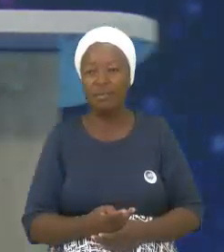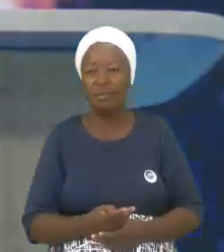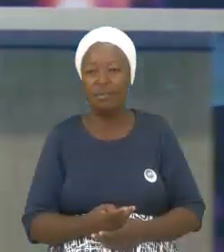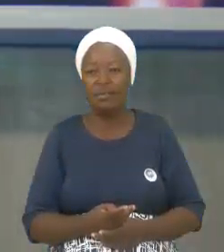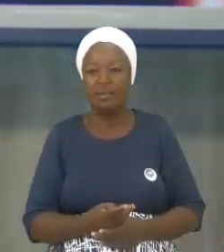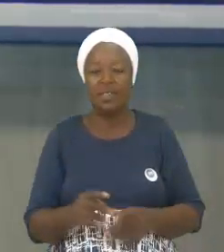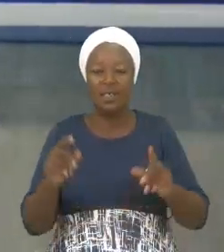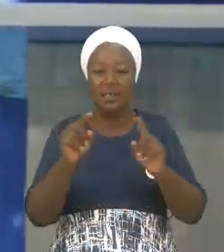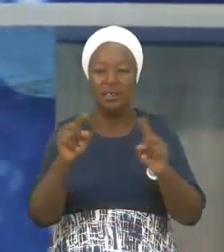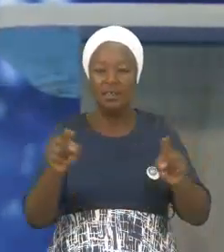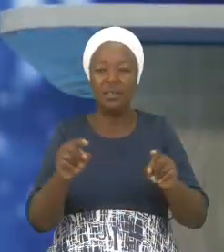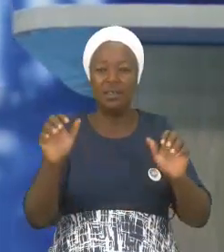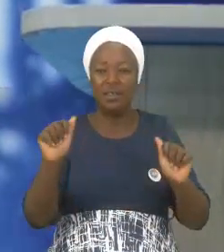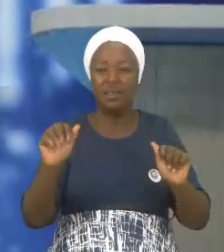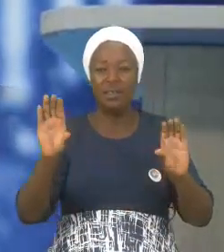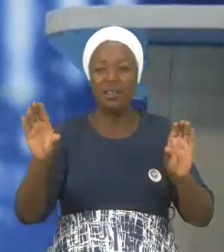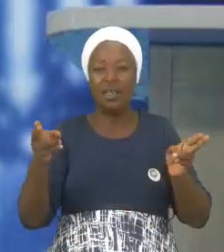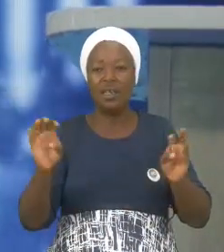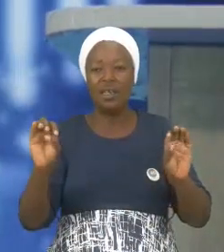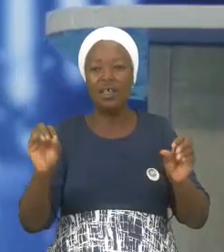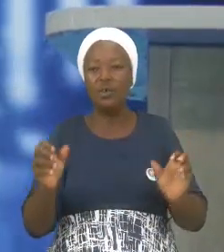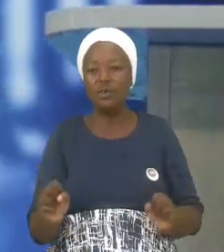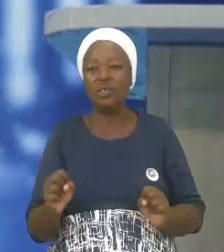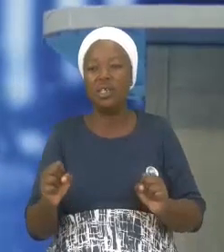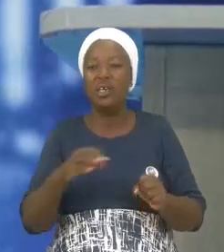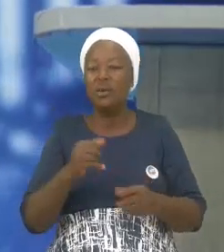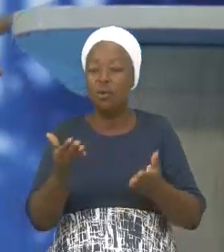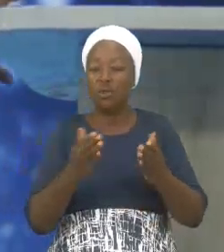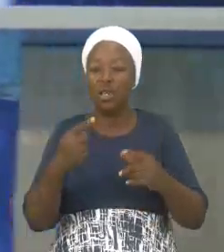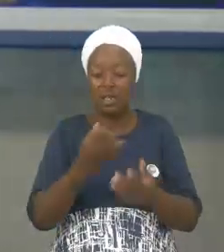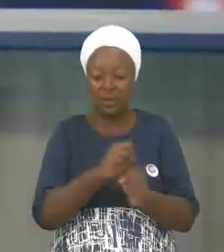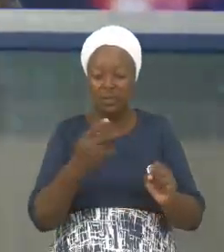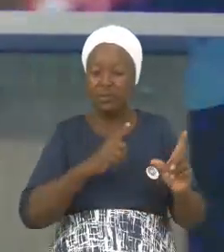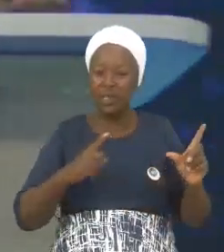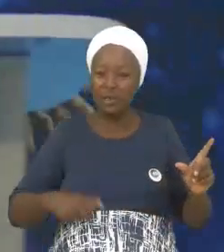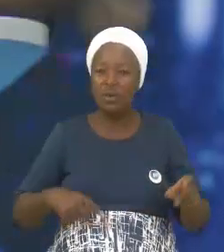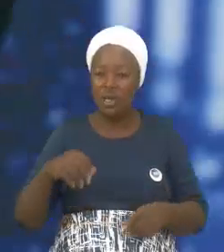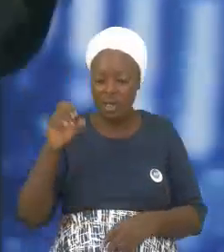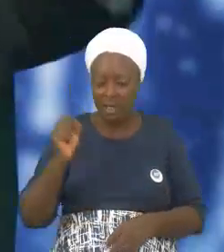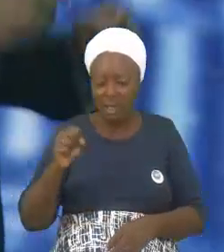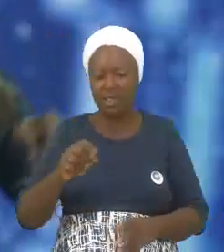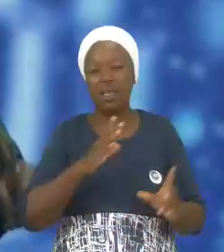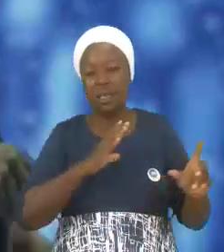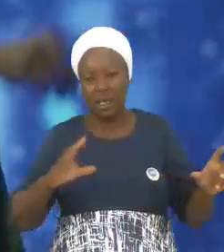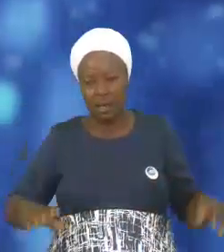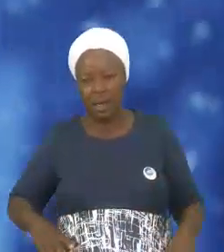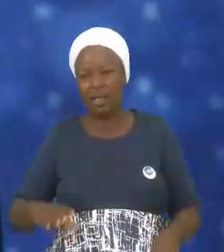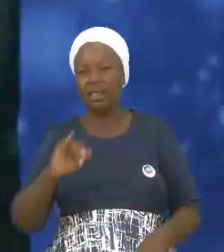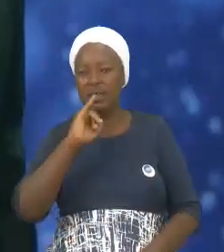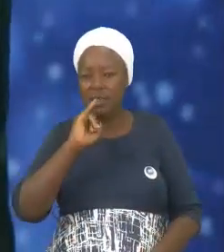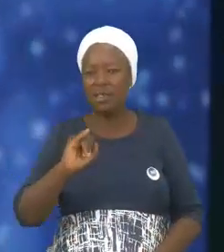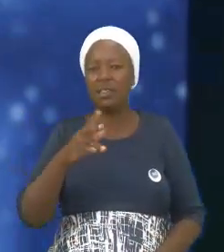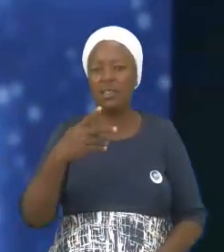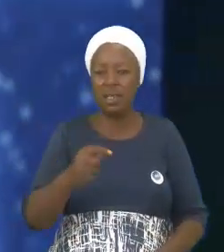Zacchaeus. He wanted the salvation of the Lord. Yes, Christ is Savior.